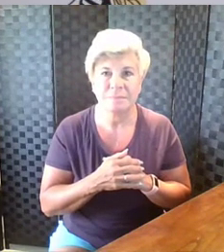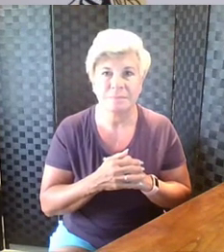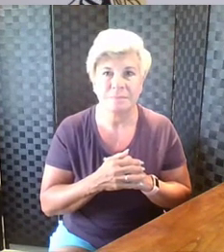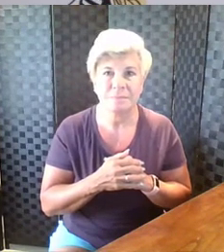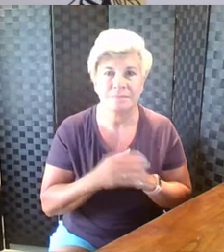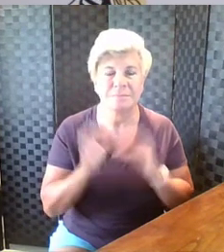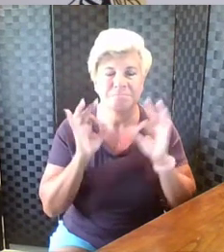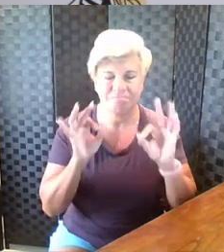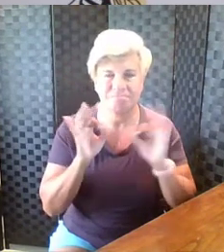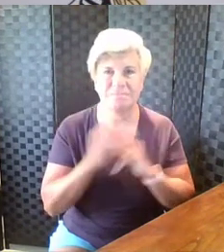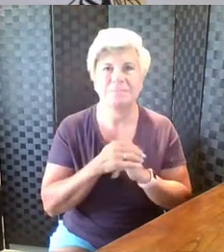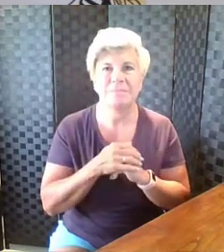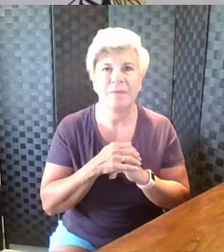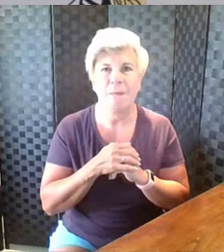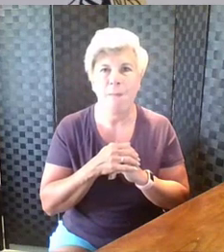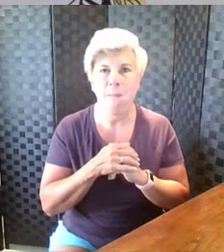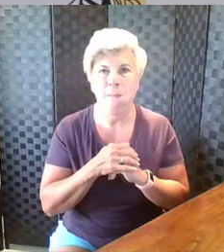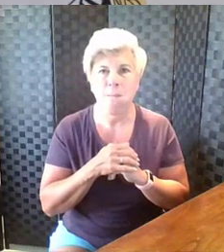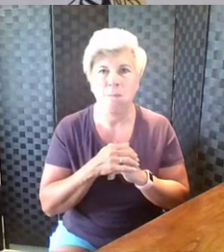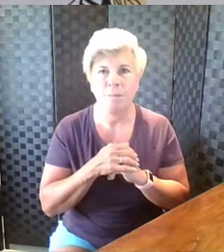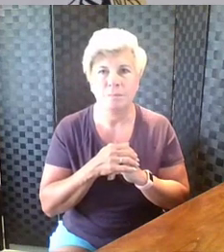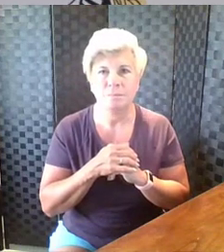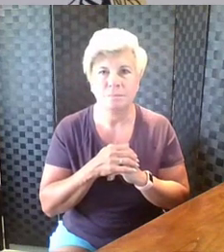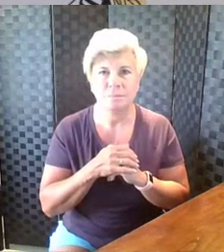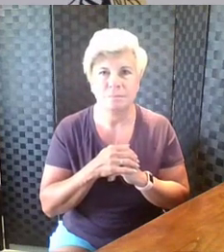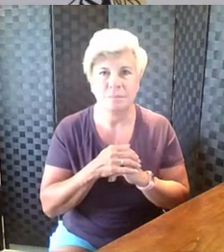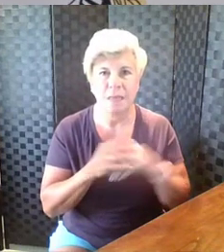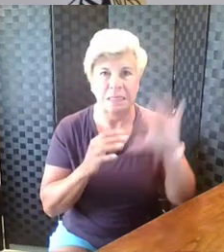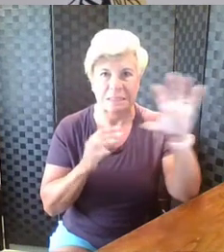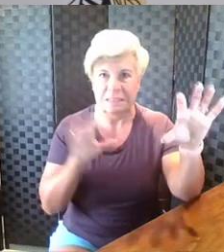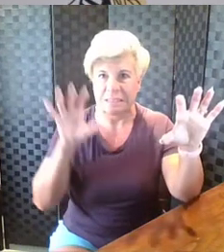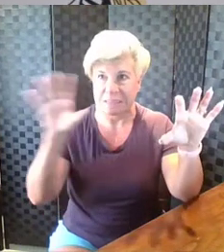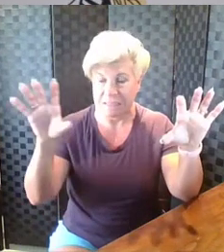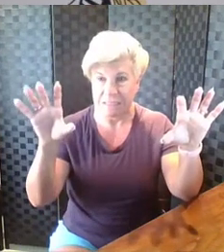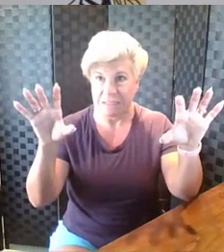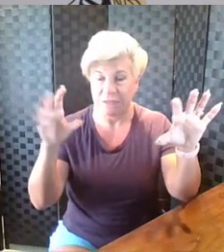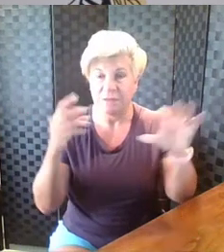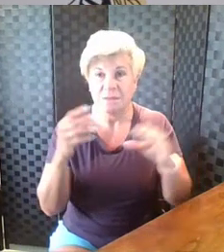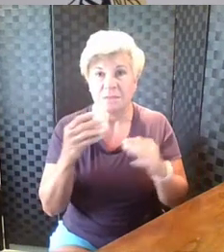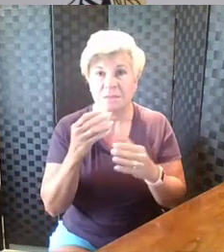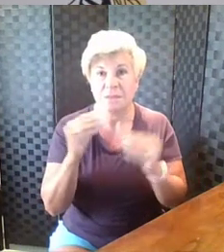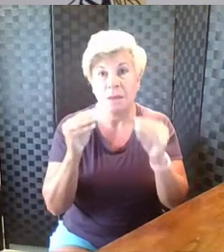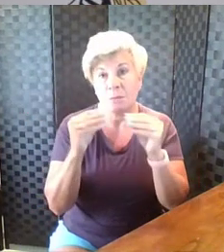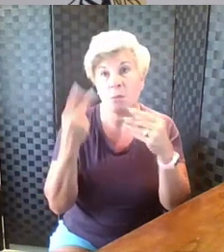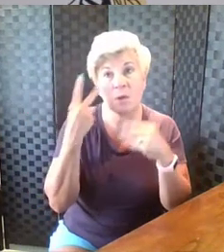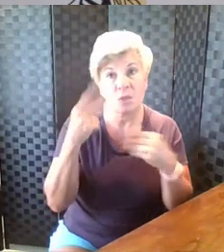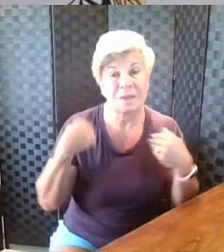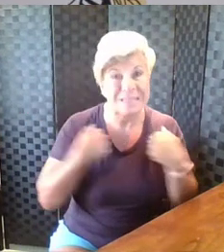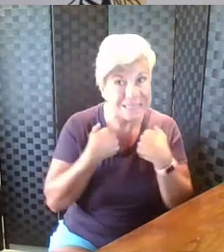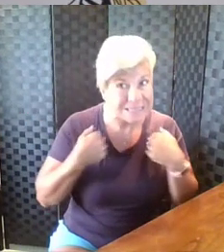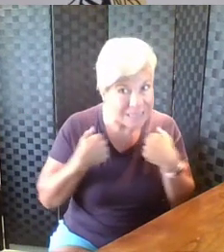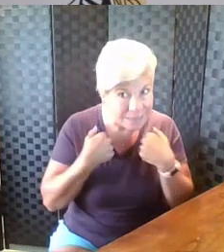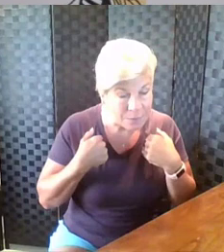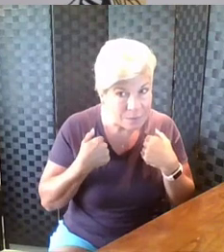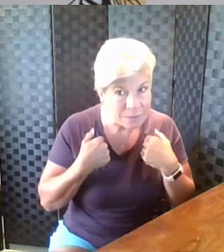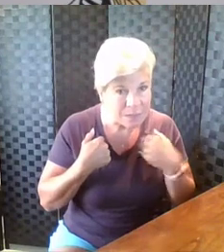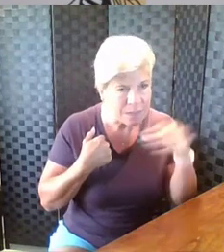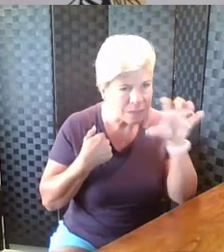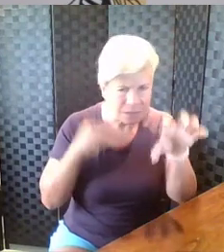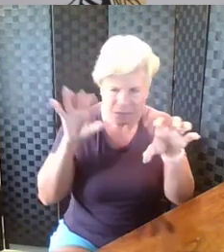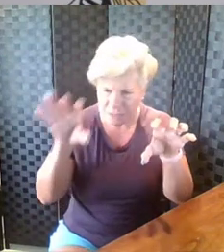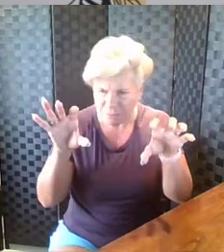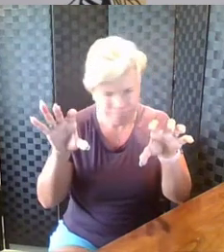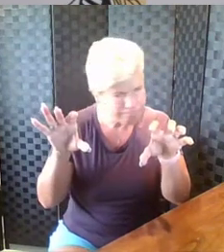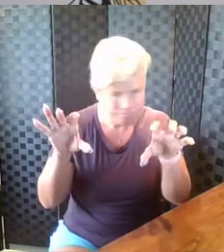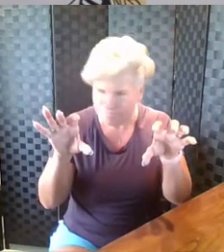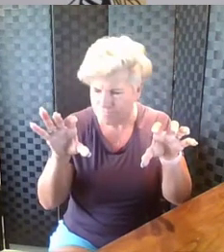There we go. Okay, so I have a couple examples that I've put together with more animals, and we're going to look at these groups and practice the 2